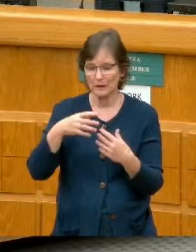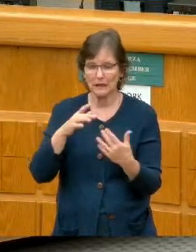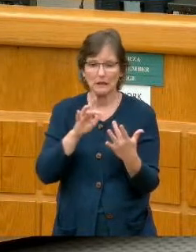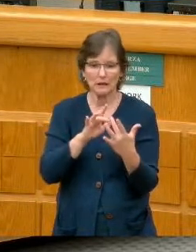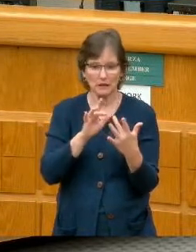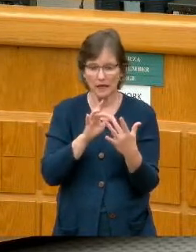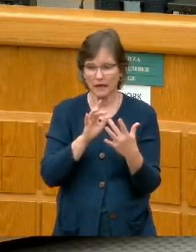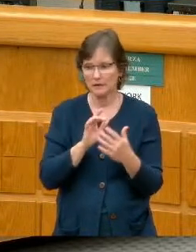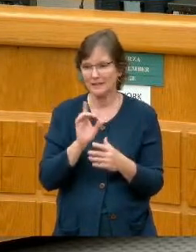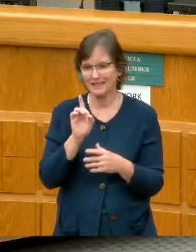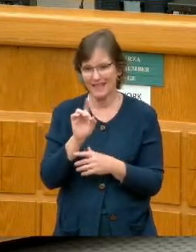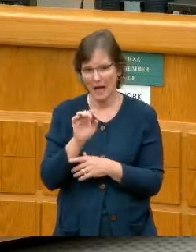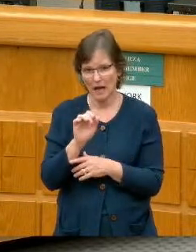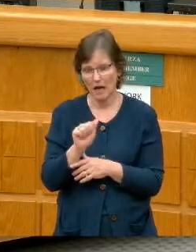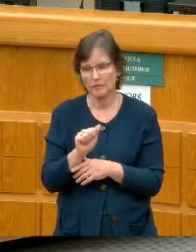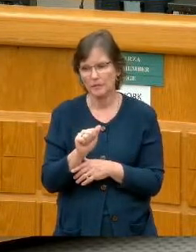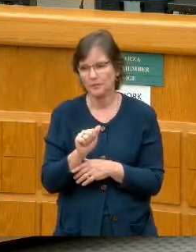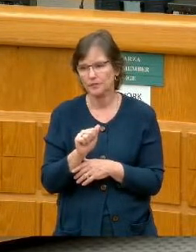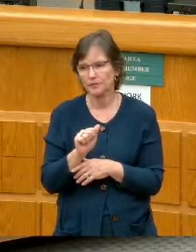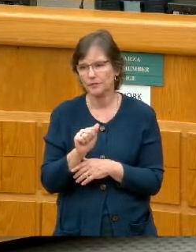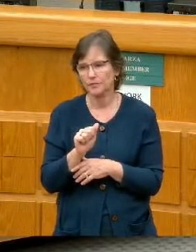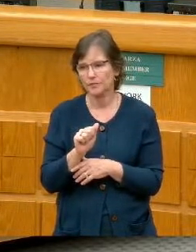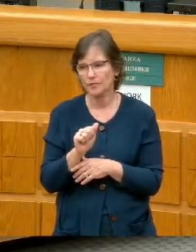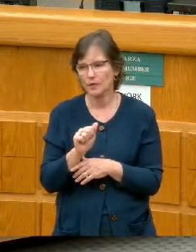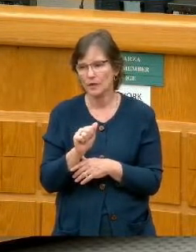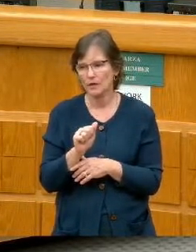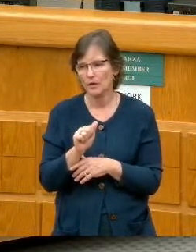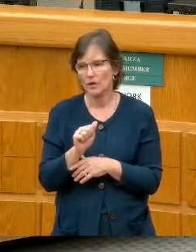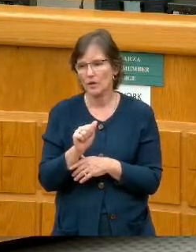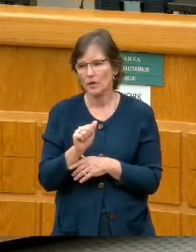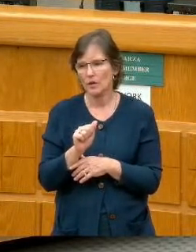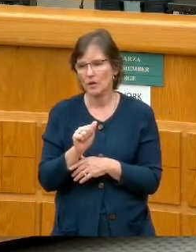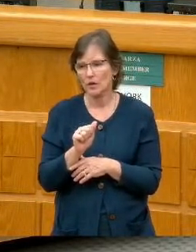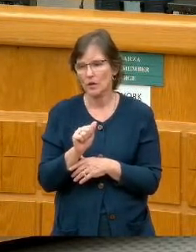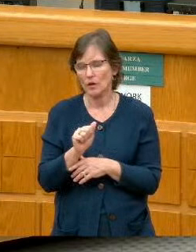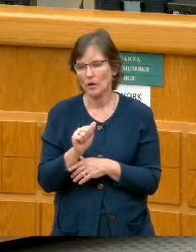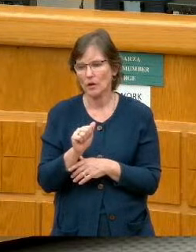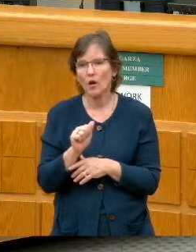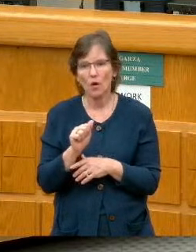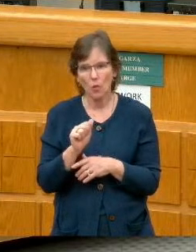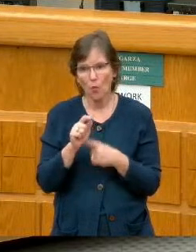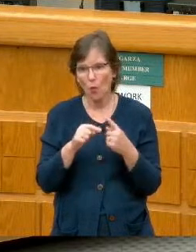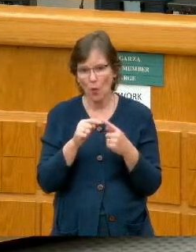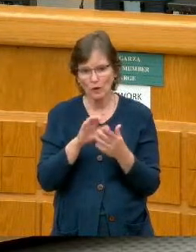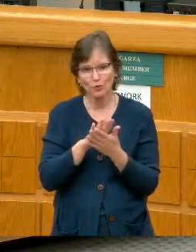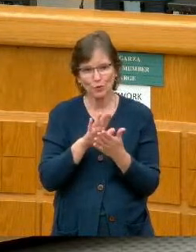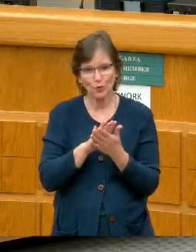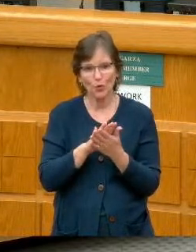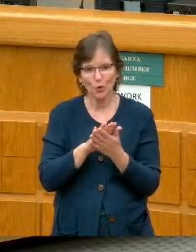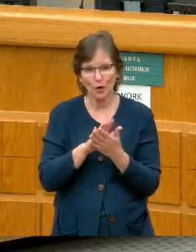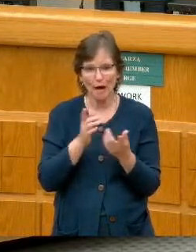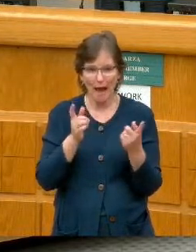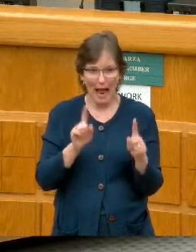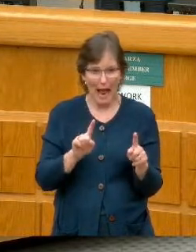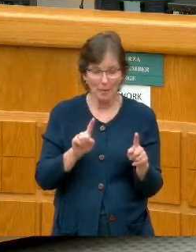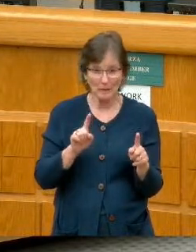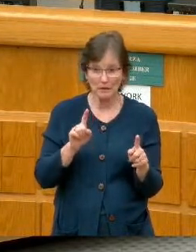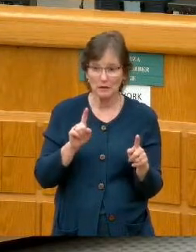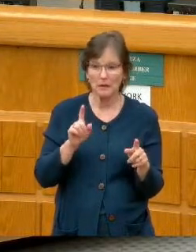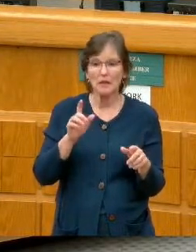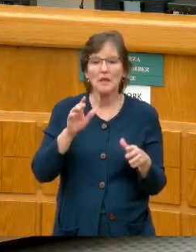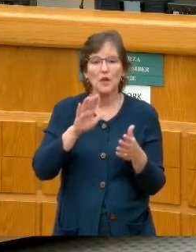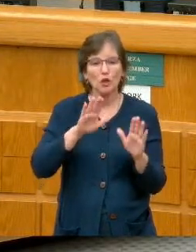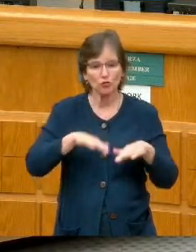classes started, and we started to see a decline in that encounter rate, lower than anything we've seen since even before